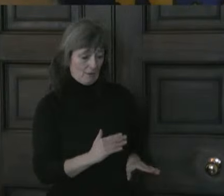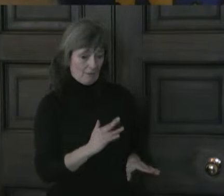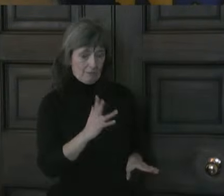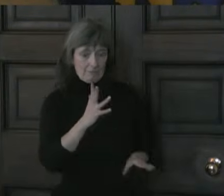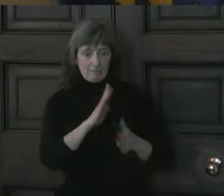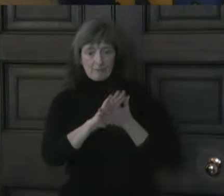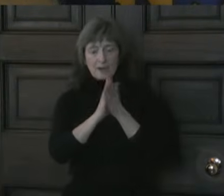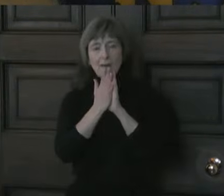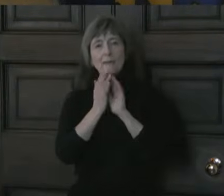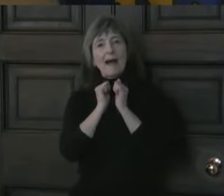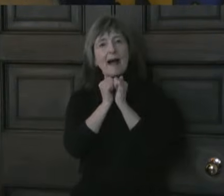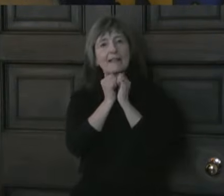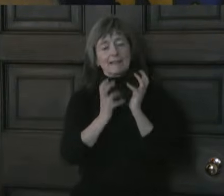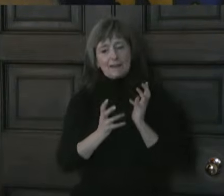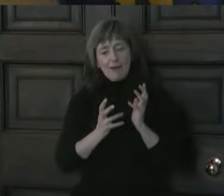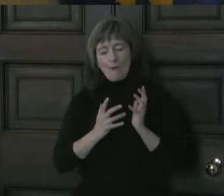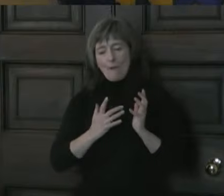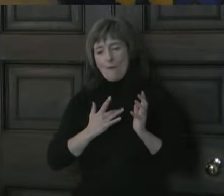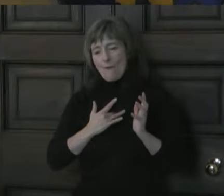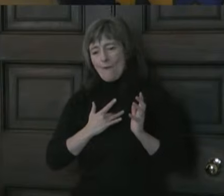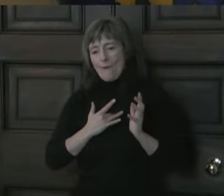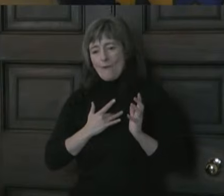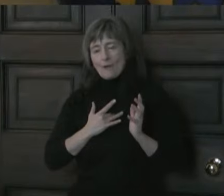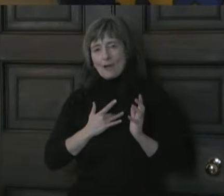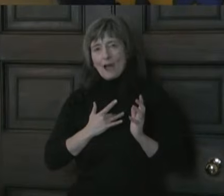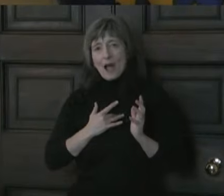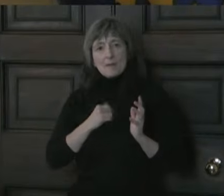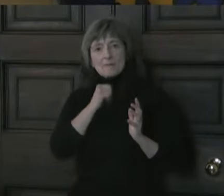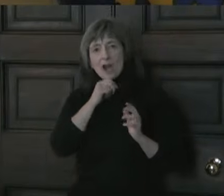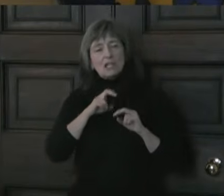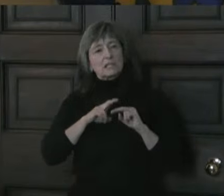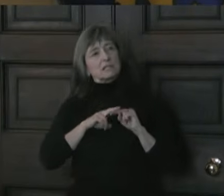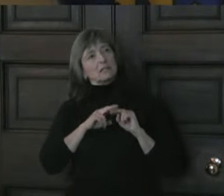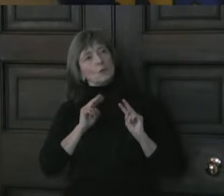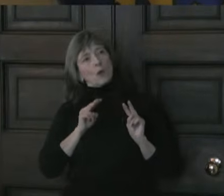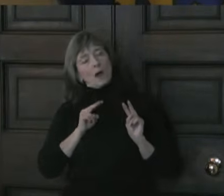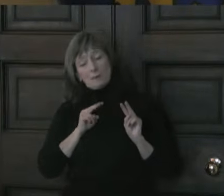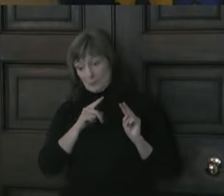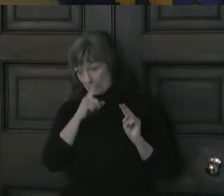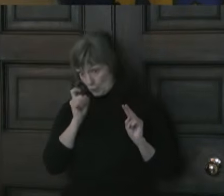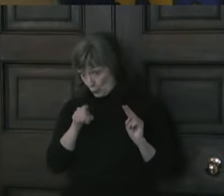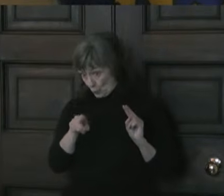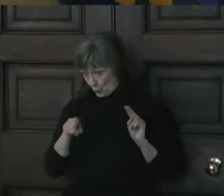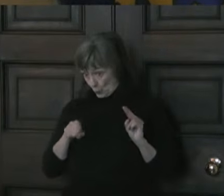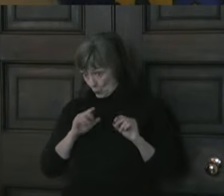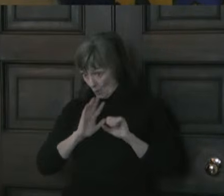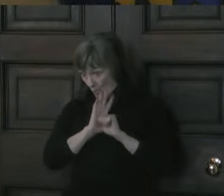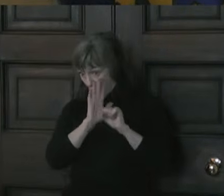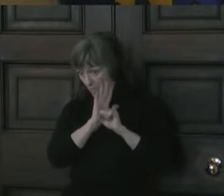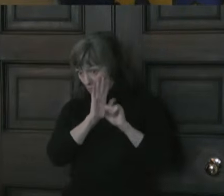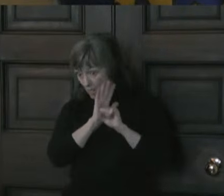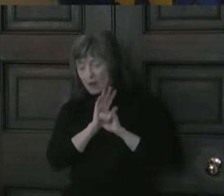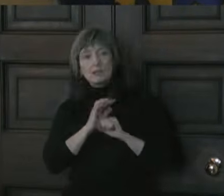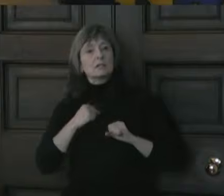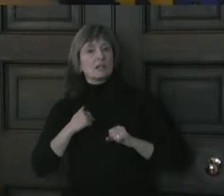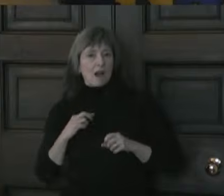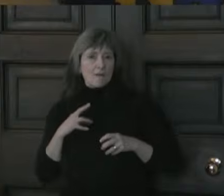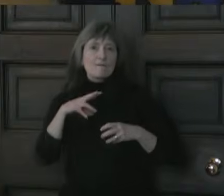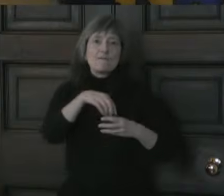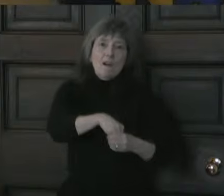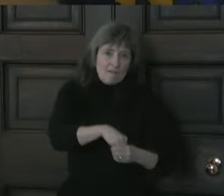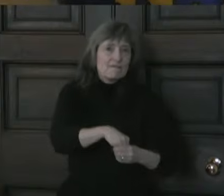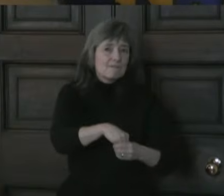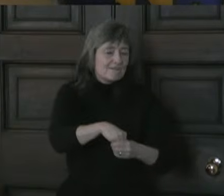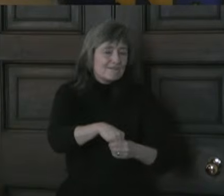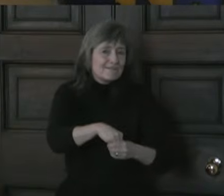time they were not looking on from the sidelines, but because of you, they were actively participating